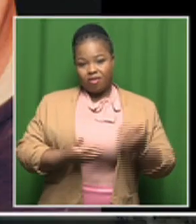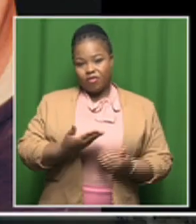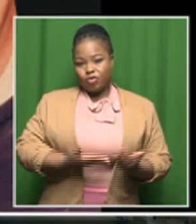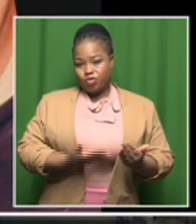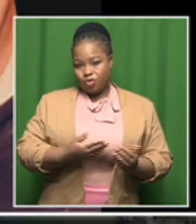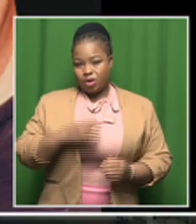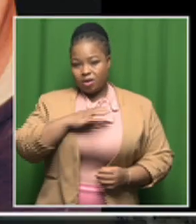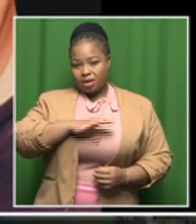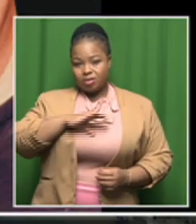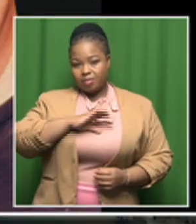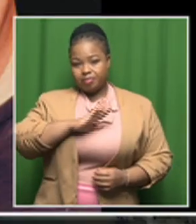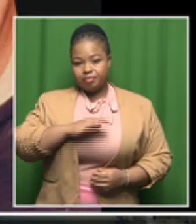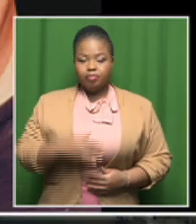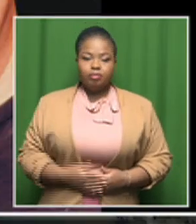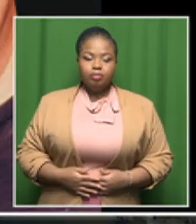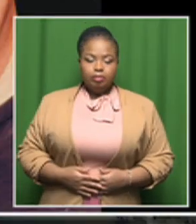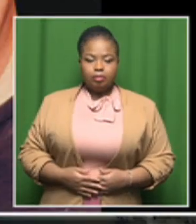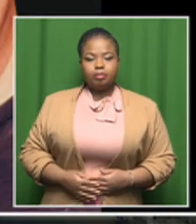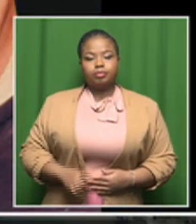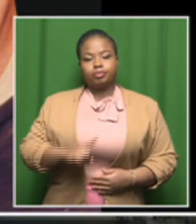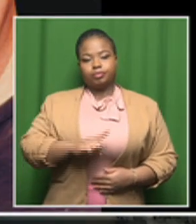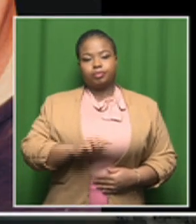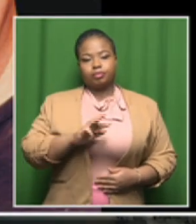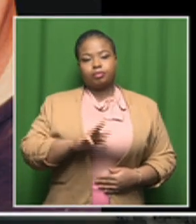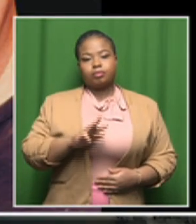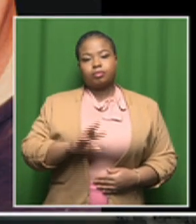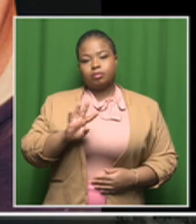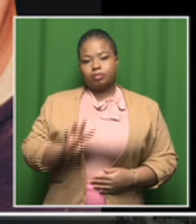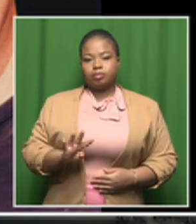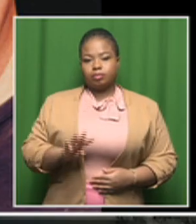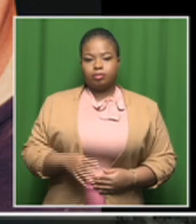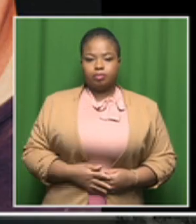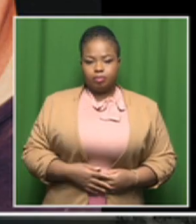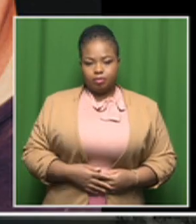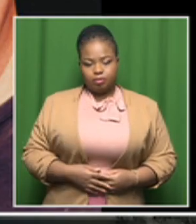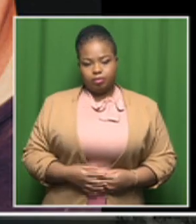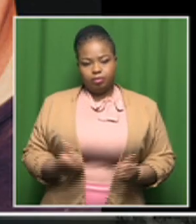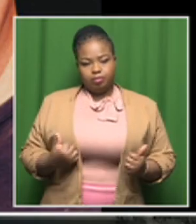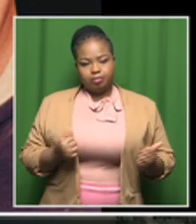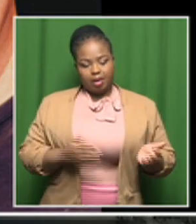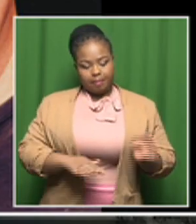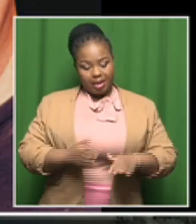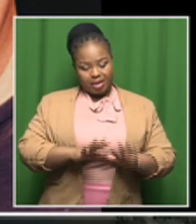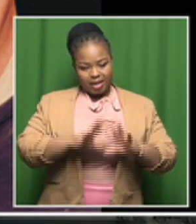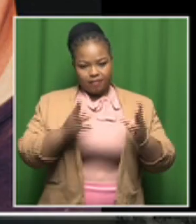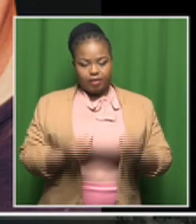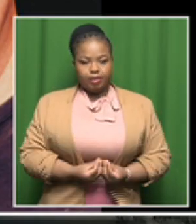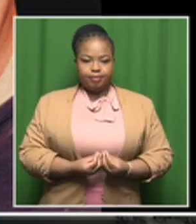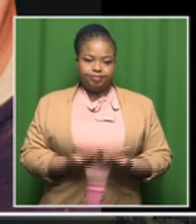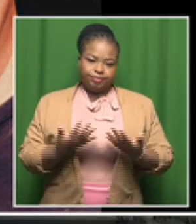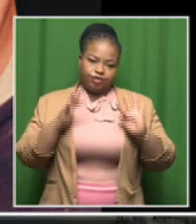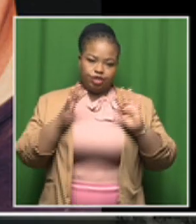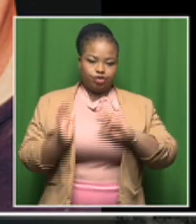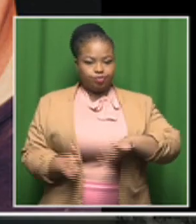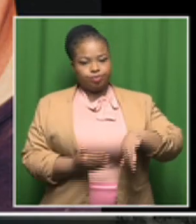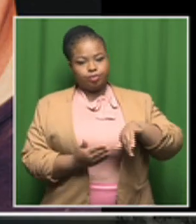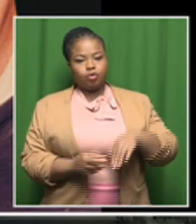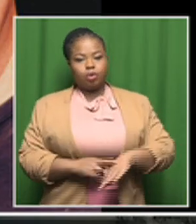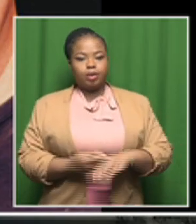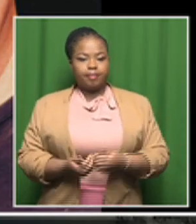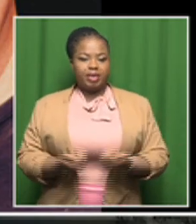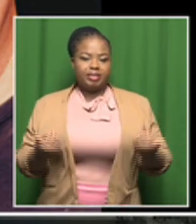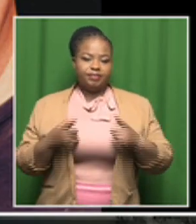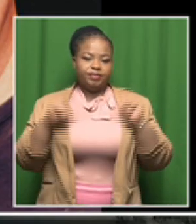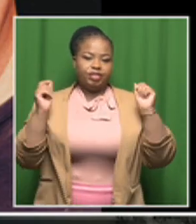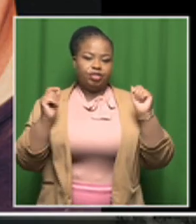Well, first of all, in 1994, I packed all the props and costumes away because it was over. Yeah. Apartheid was gone. It